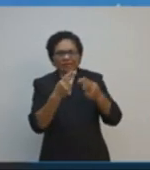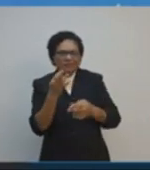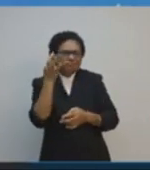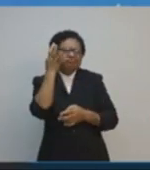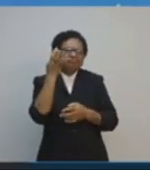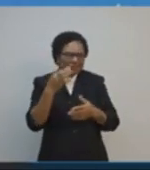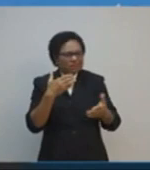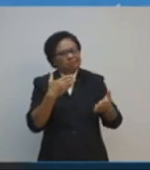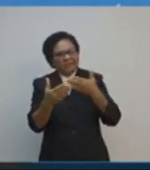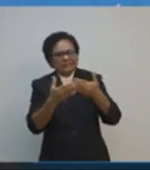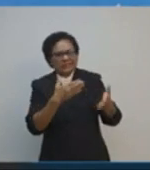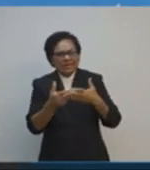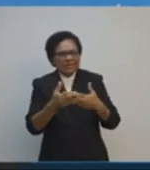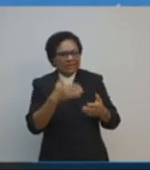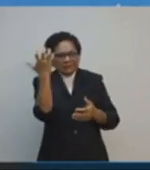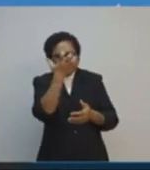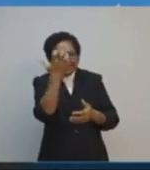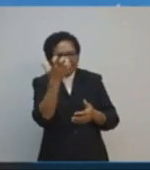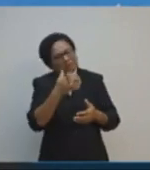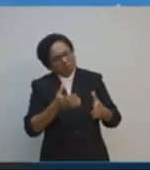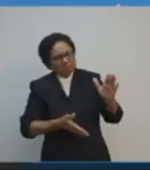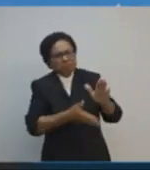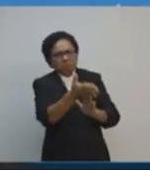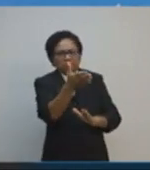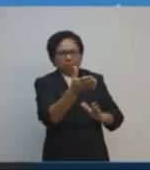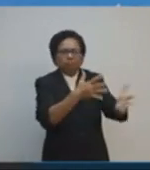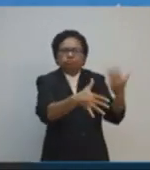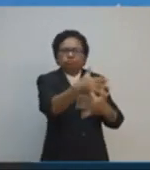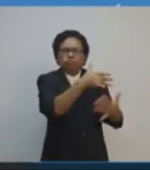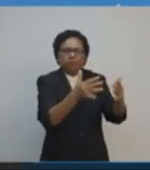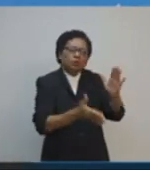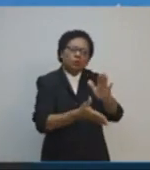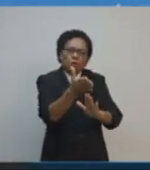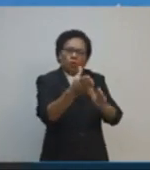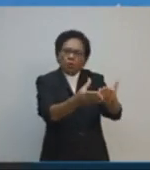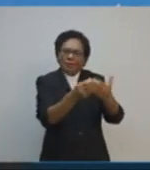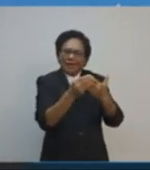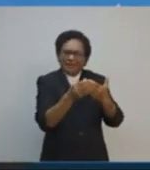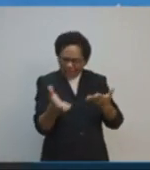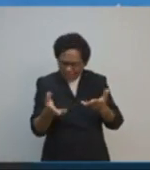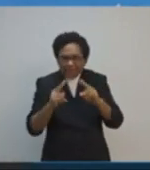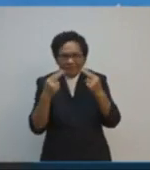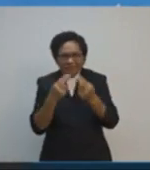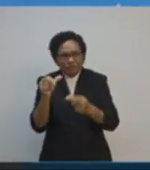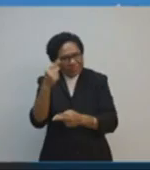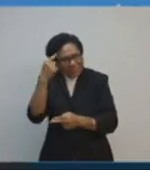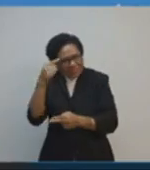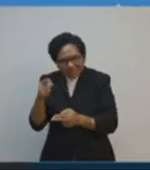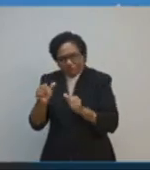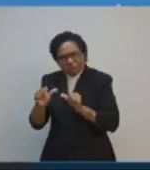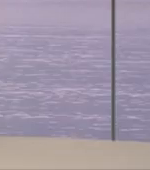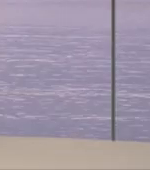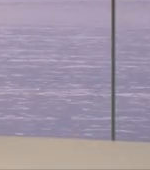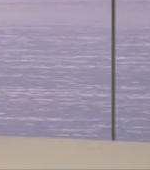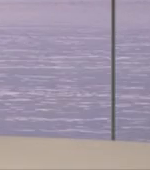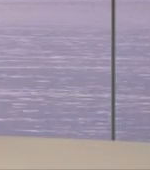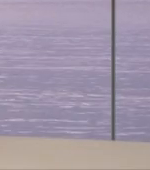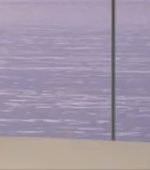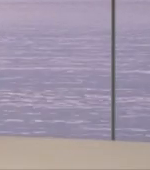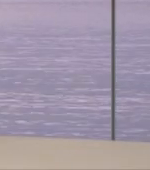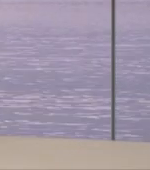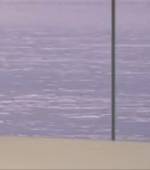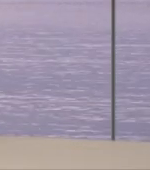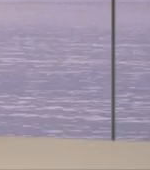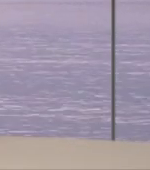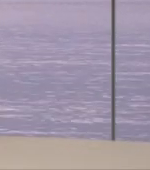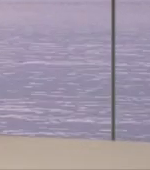family members and the broader community, especially those members of the family and the community who are most vulnerable. As many